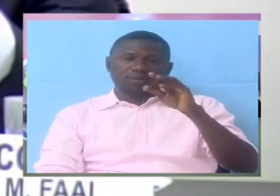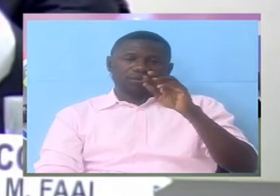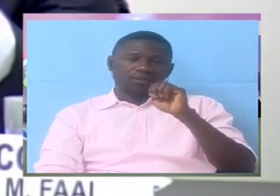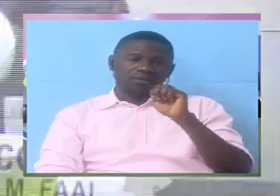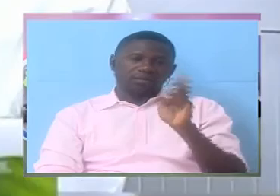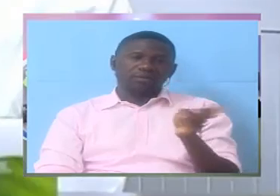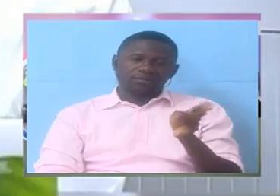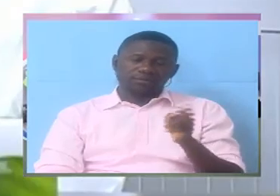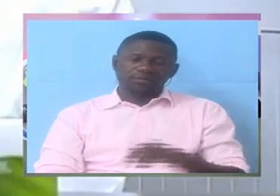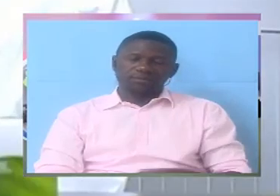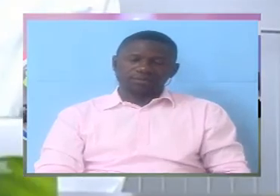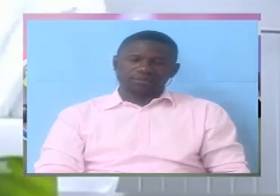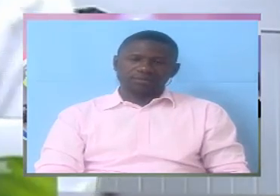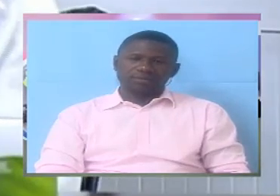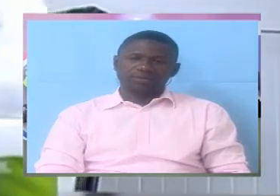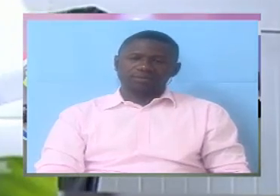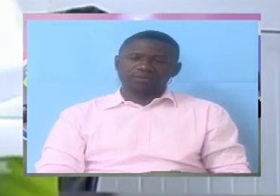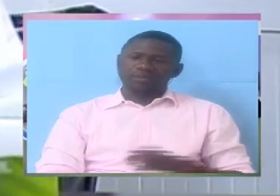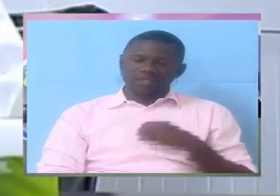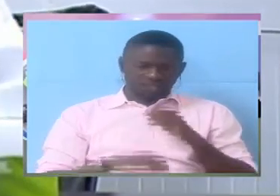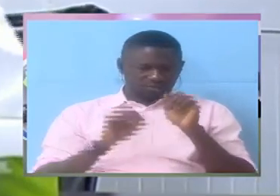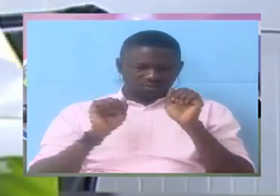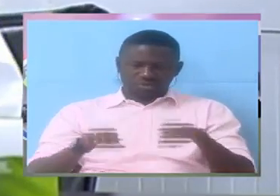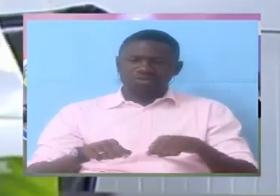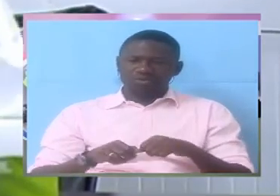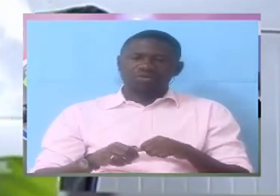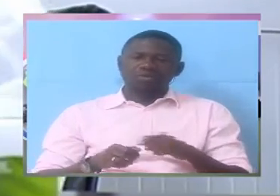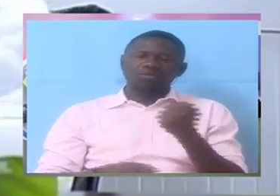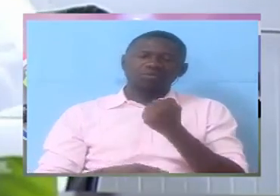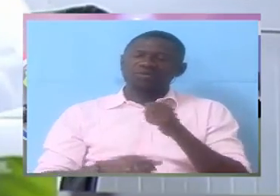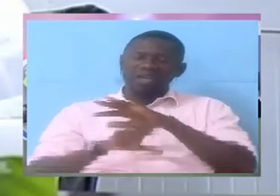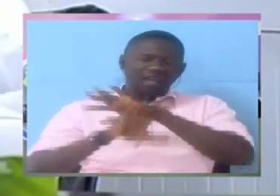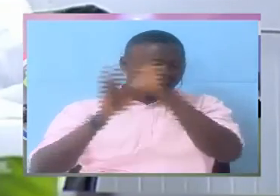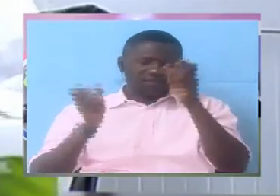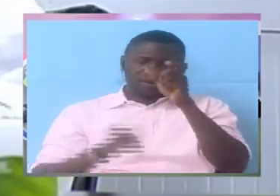It's possible because everybody was emotional. It's possible.